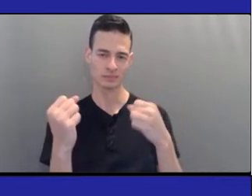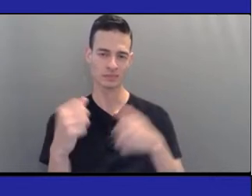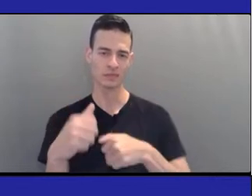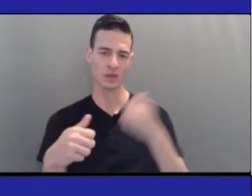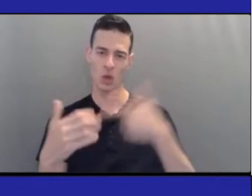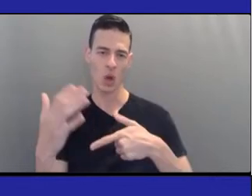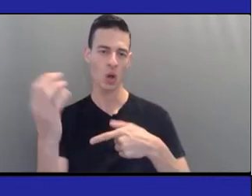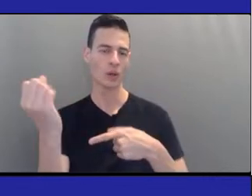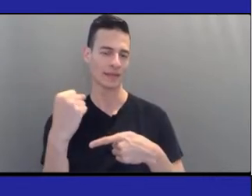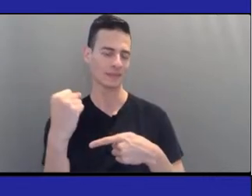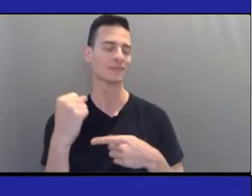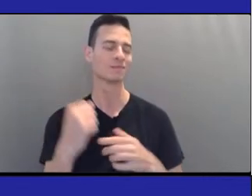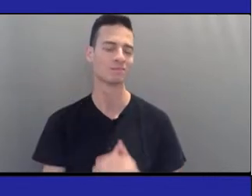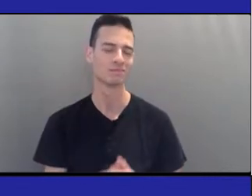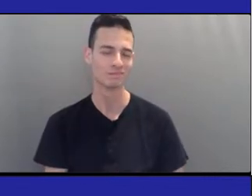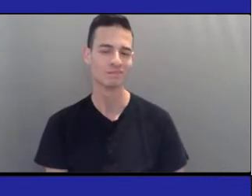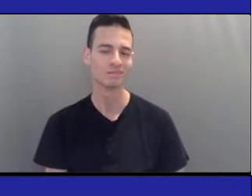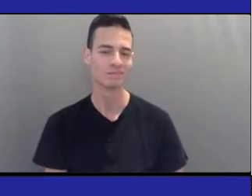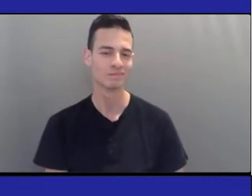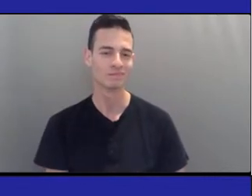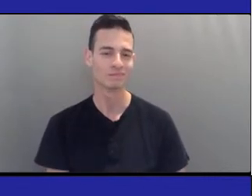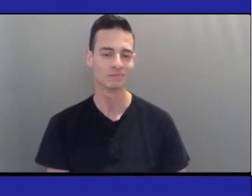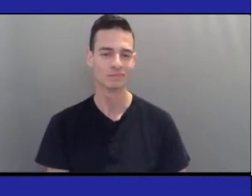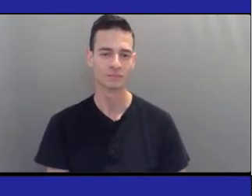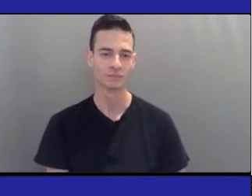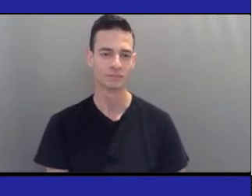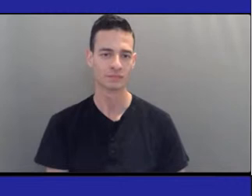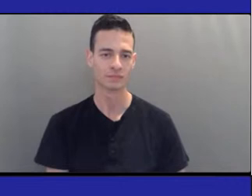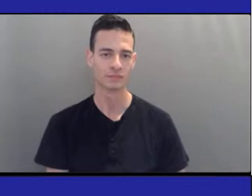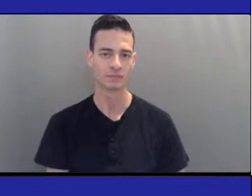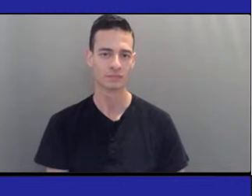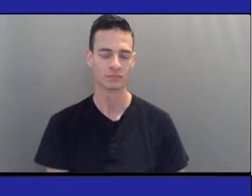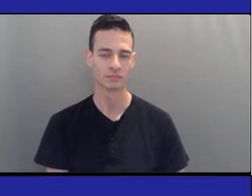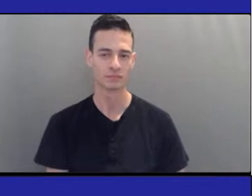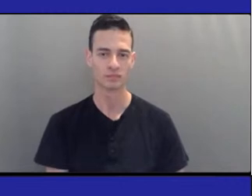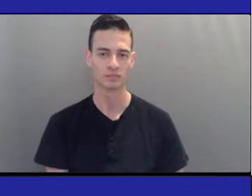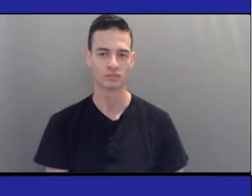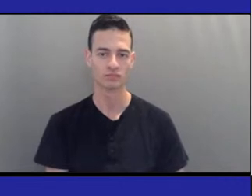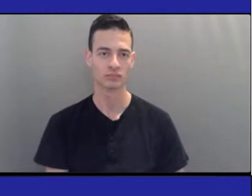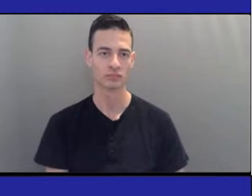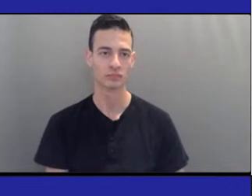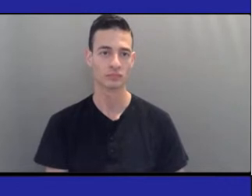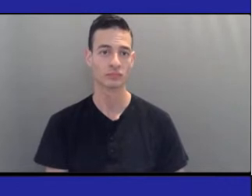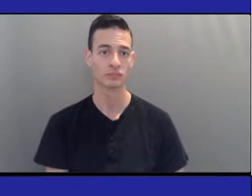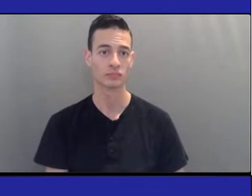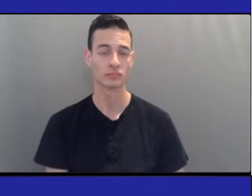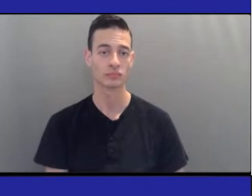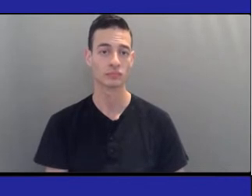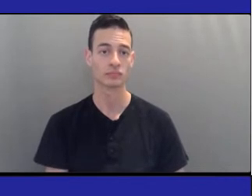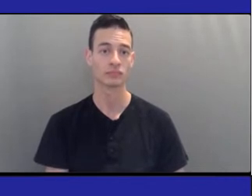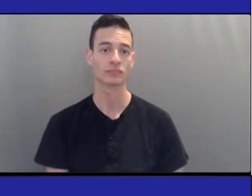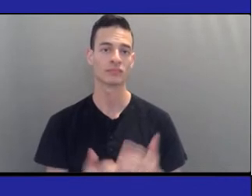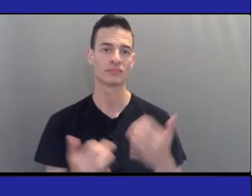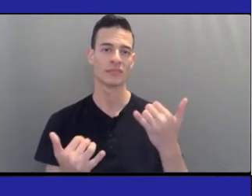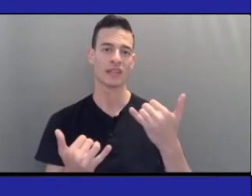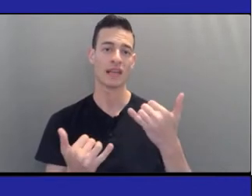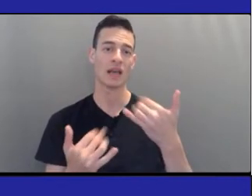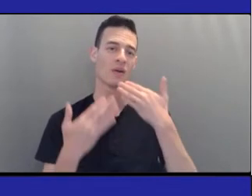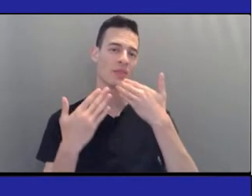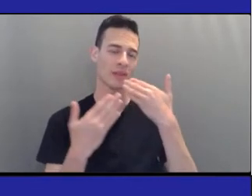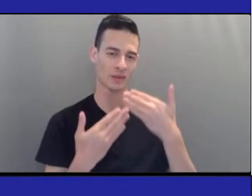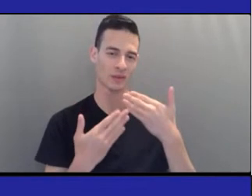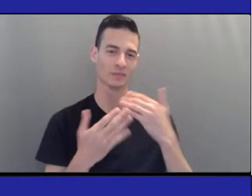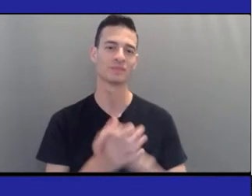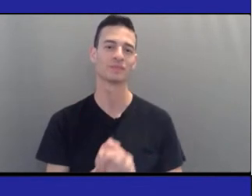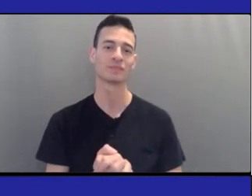Sally Hernandez Piñero? Yes. And Jackie Rowe Adams? Yes. So, resolutions approved. Thank you so much. Thank you very much. Let's